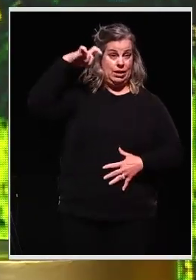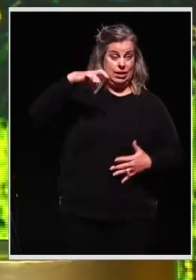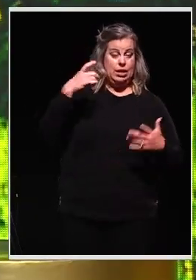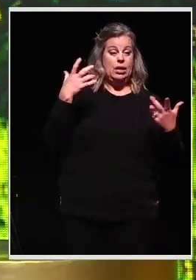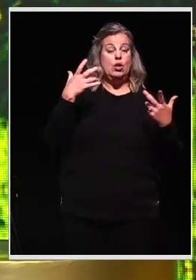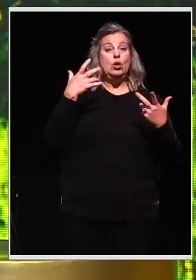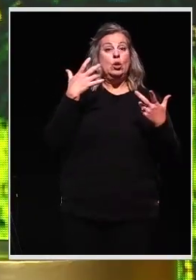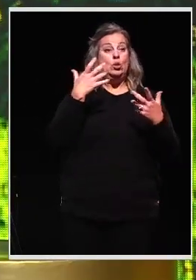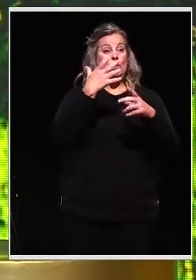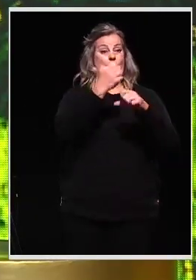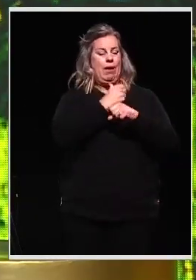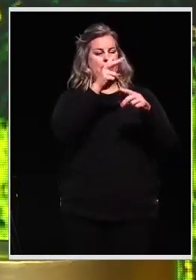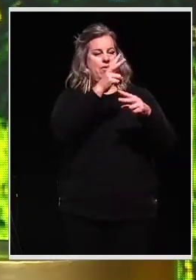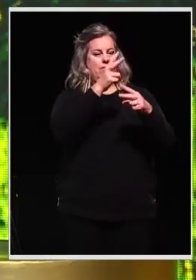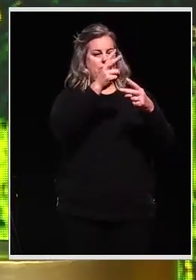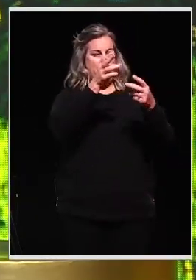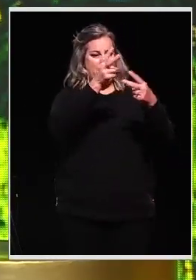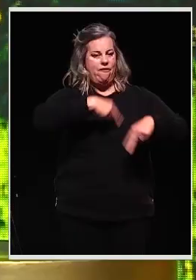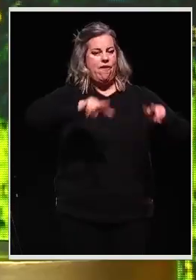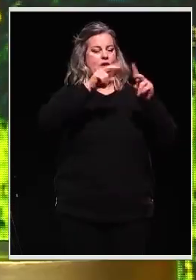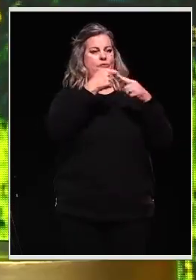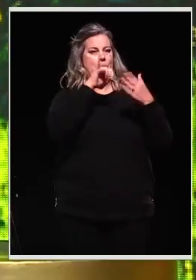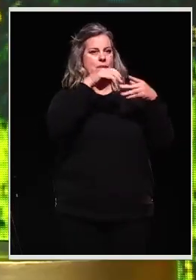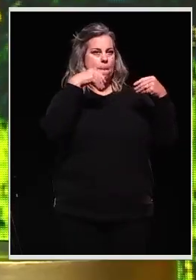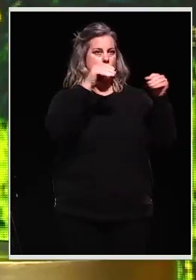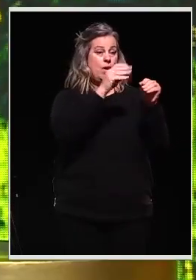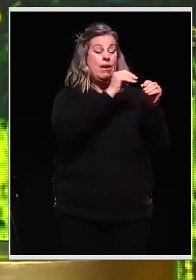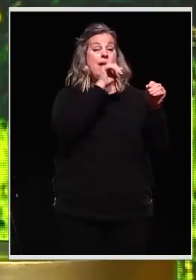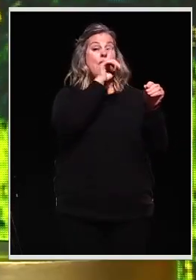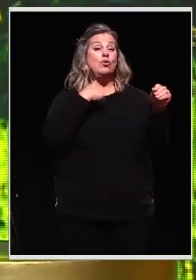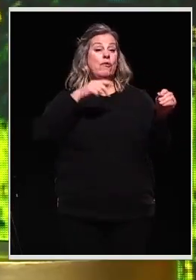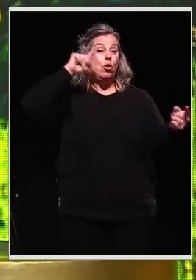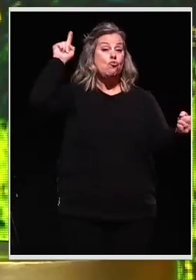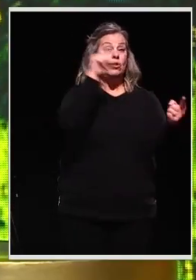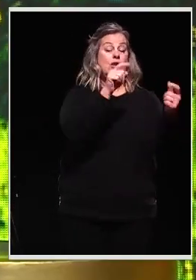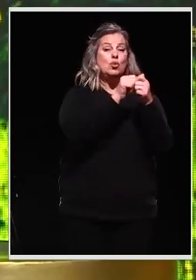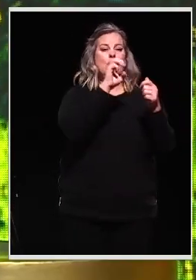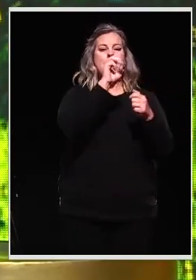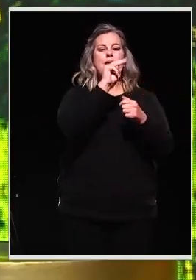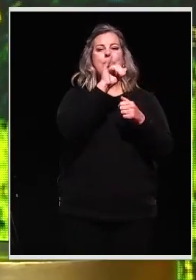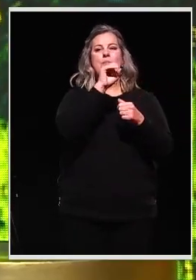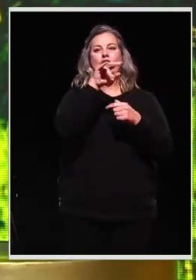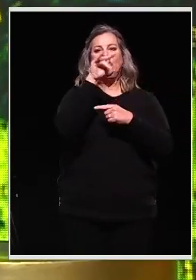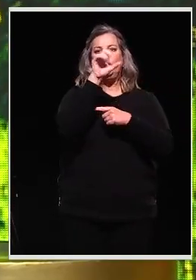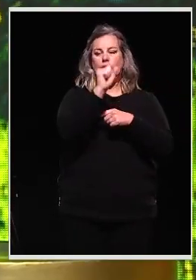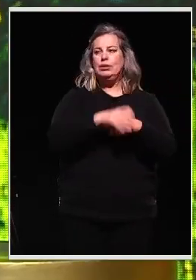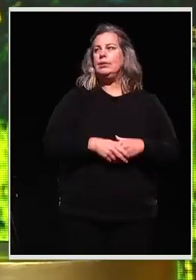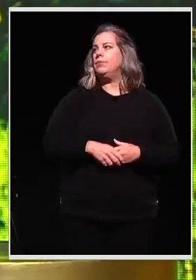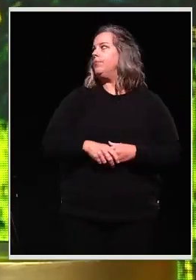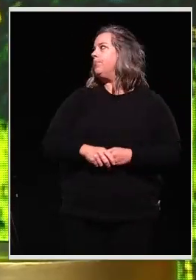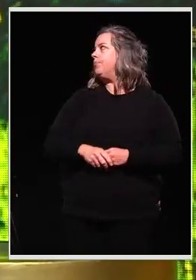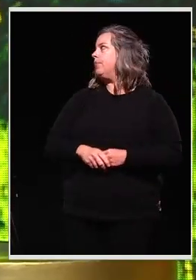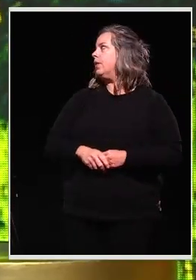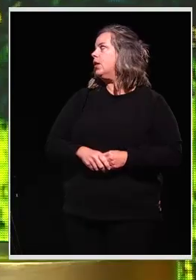to get that value from the market, much less are you actually having a reduction in emissions. And so the upfront research